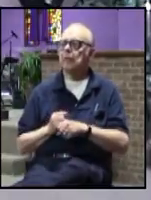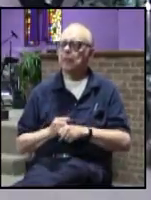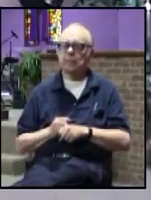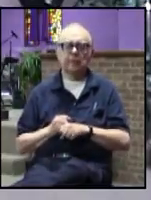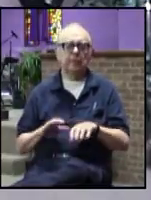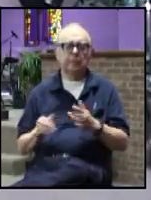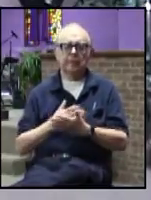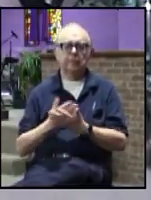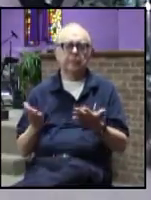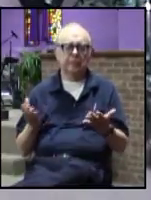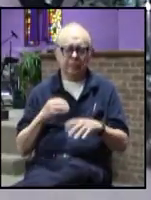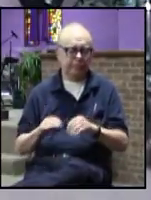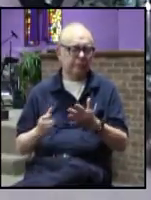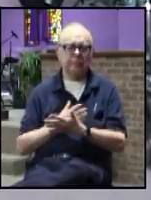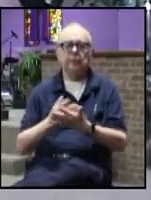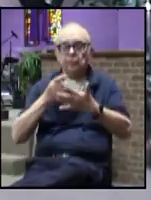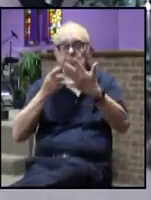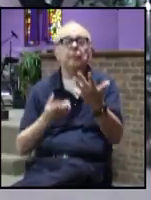We've got to do something.